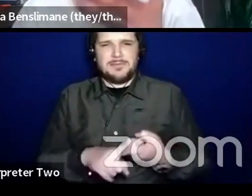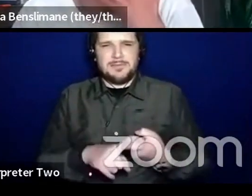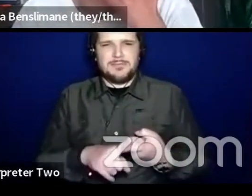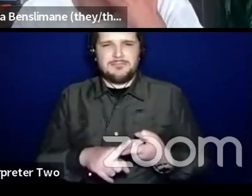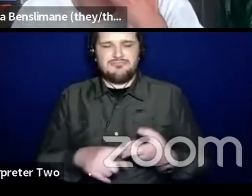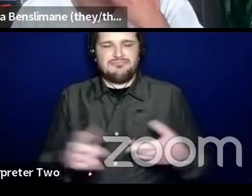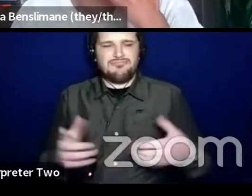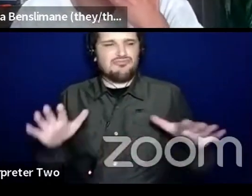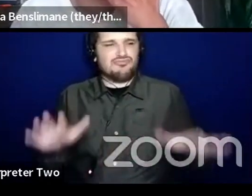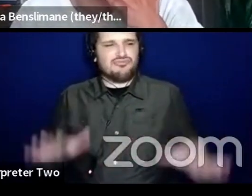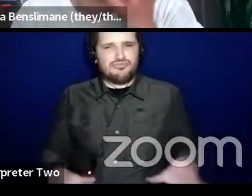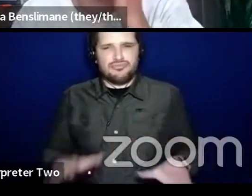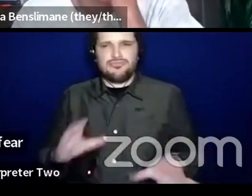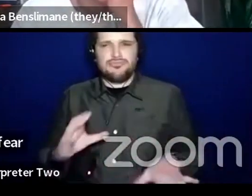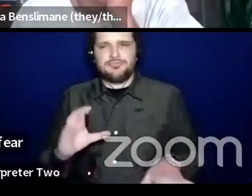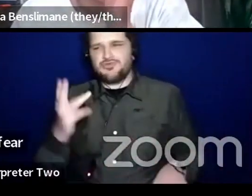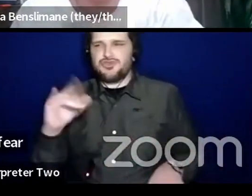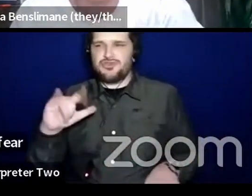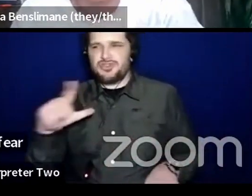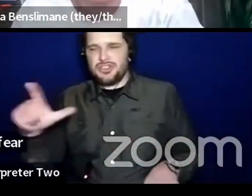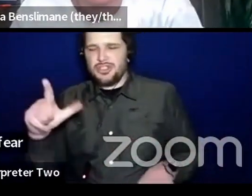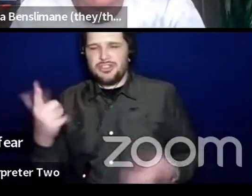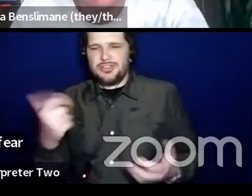chill. That's what I'd like.